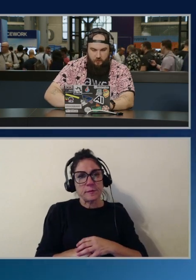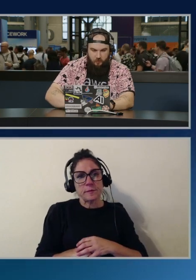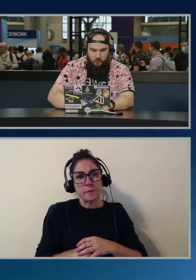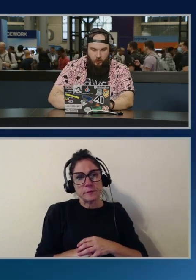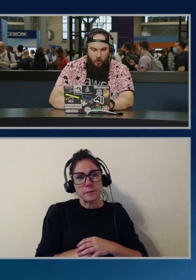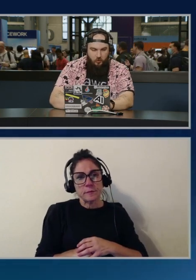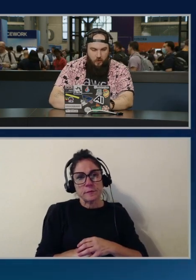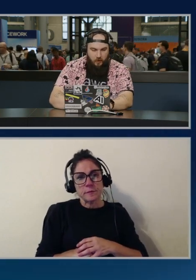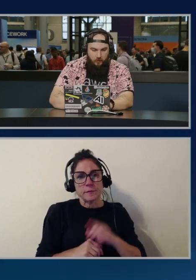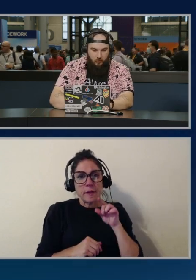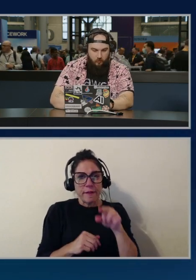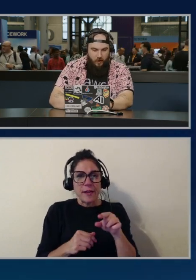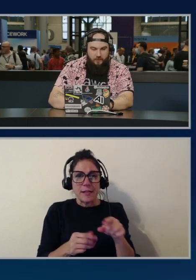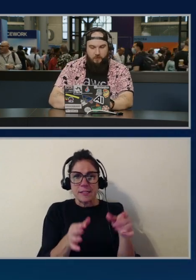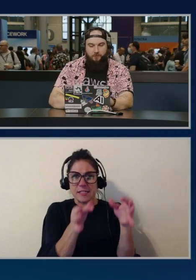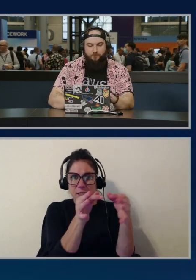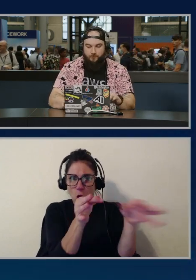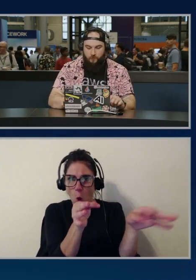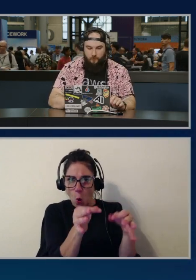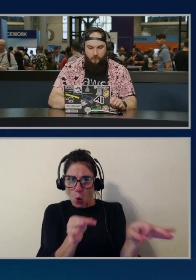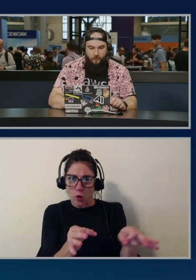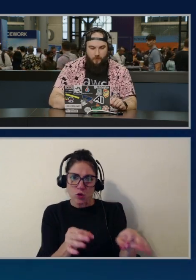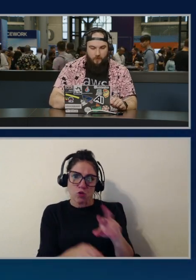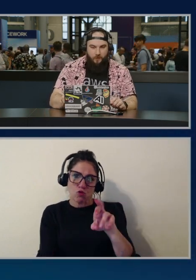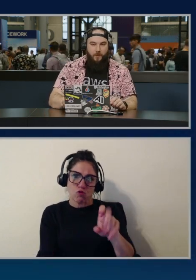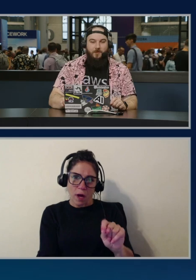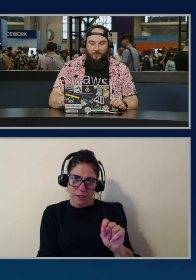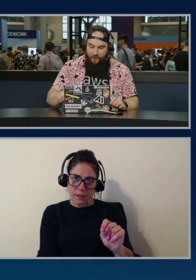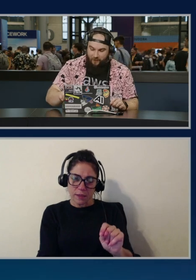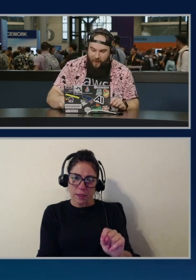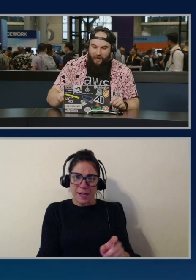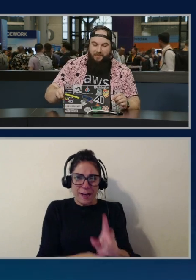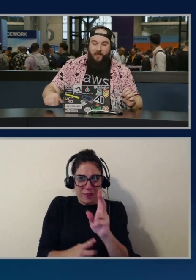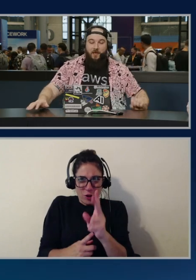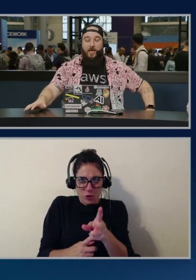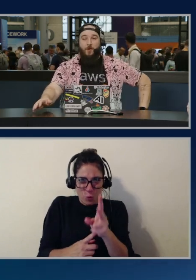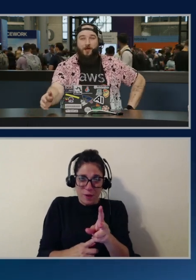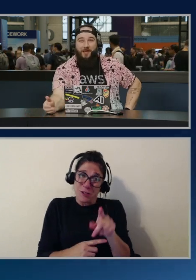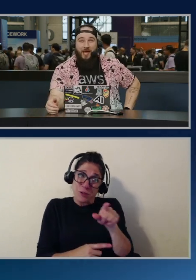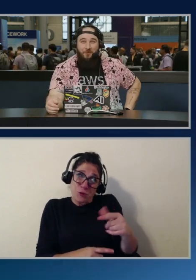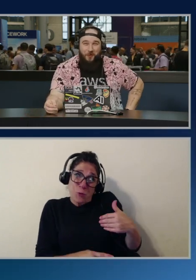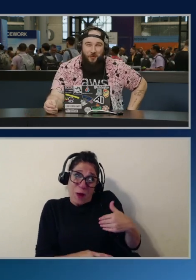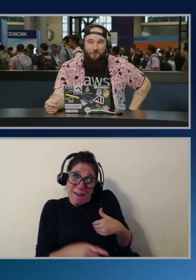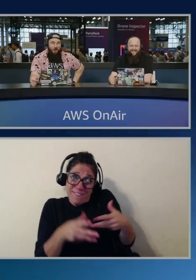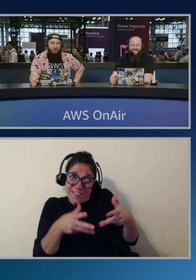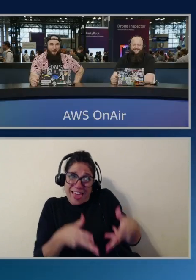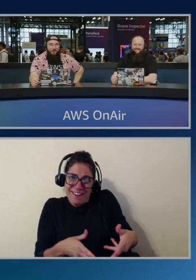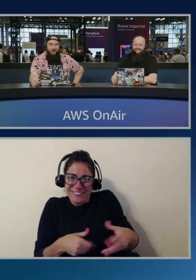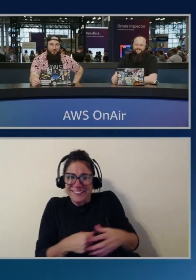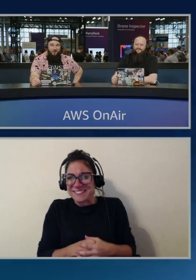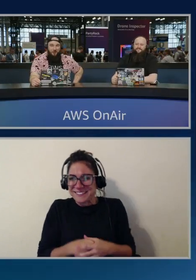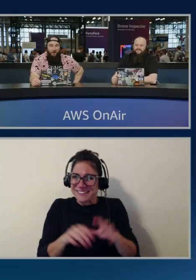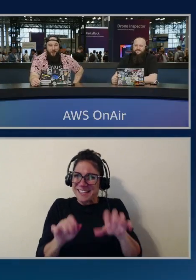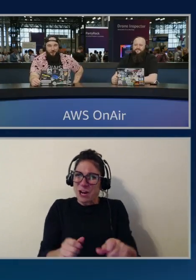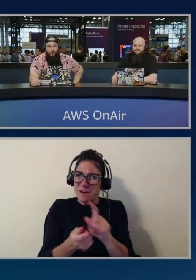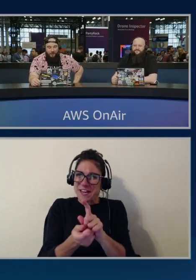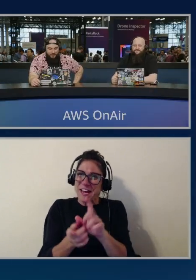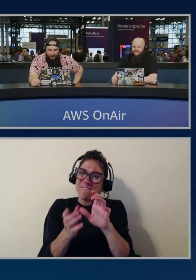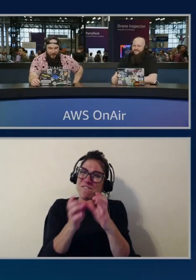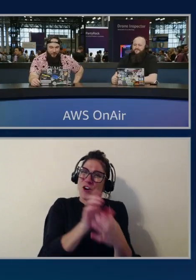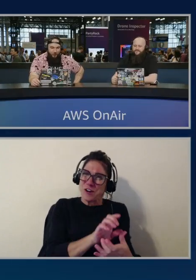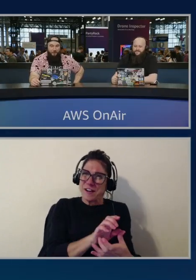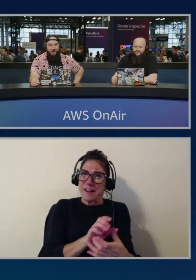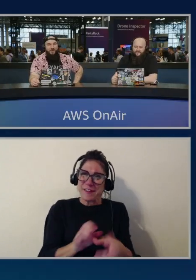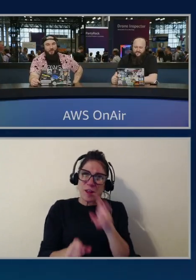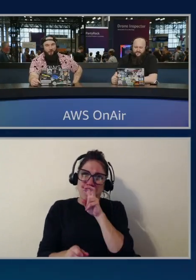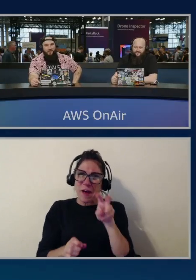this code into Rust. In the remaining 2 minutes, 30 that we have. Yeah, let's see. Can we convert the Python function into Rust